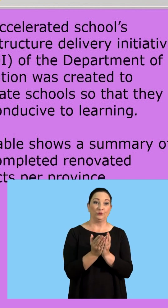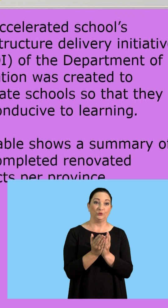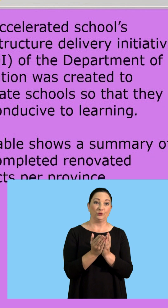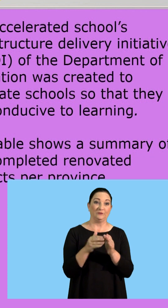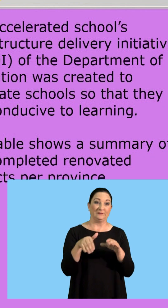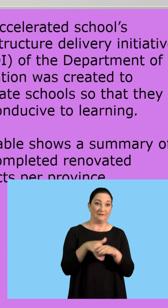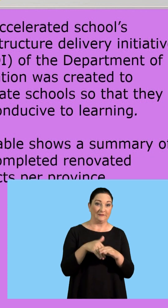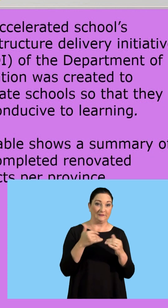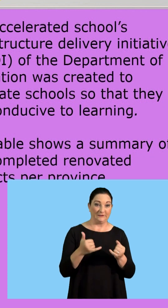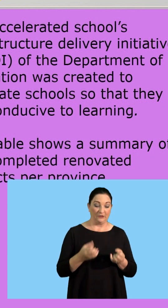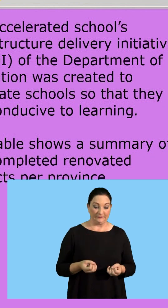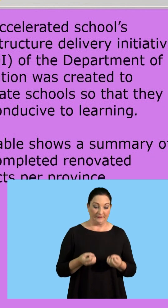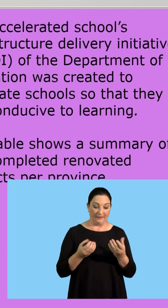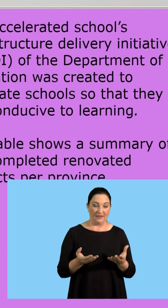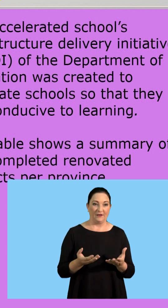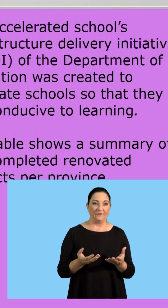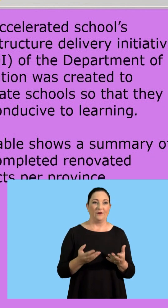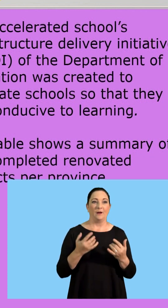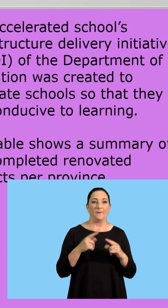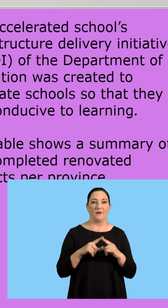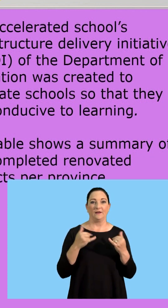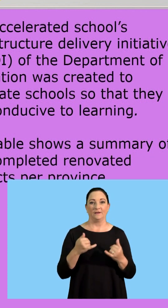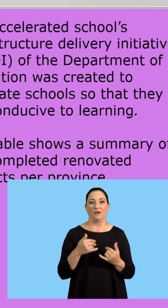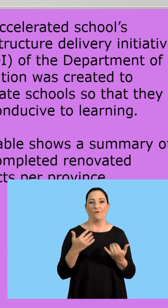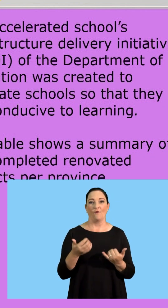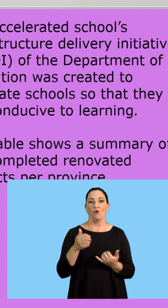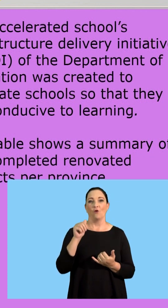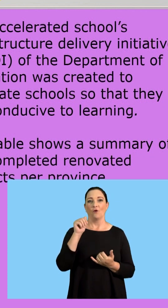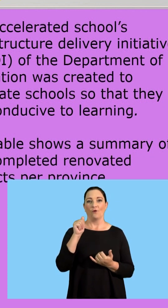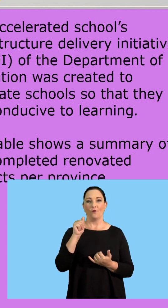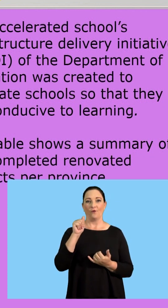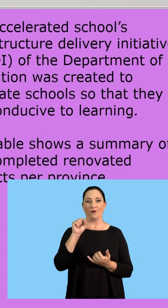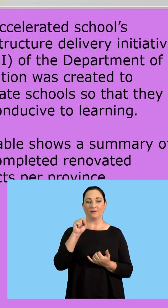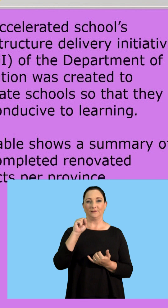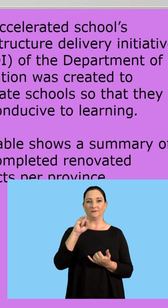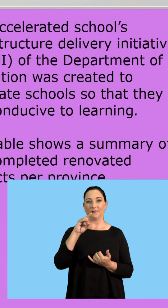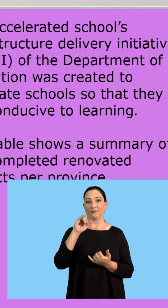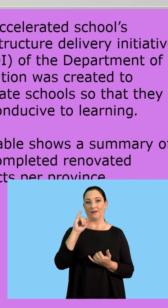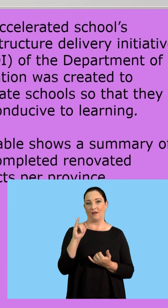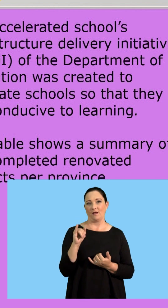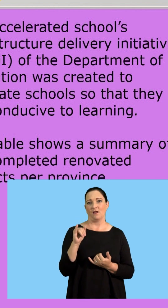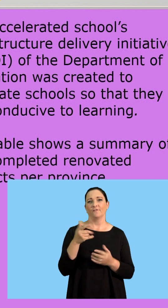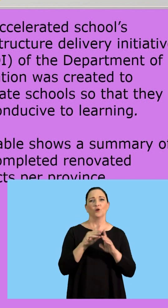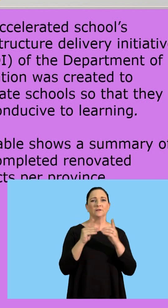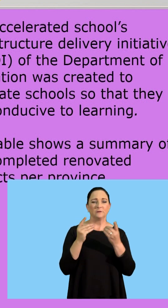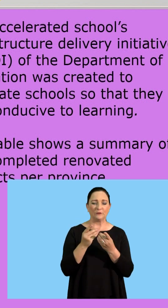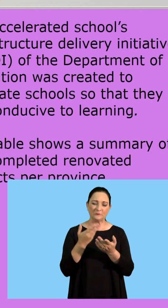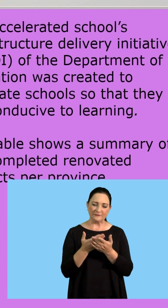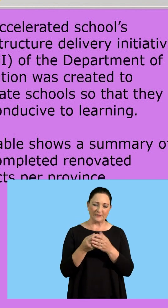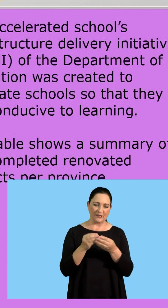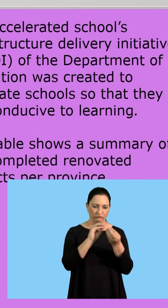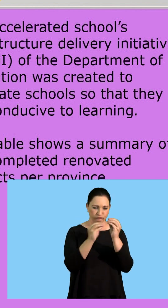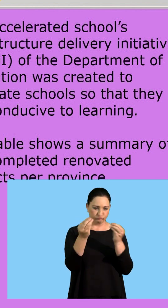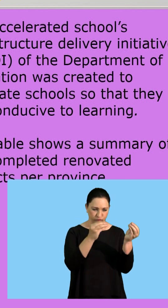Accelerated Schools Infrastructure Delivery Initiative, the ASIDI, of the Department of Education was created